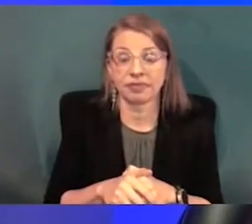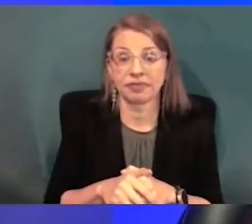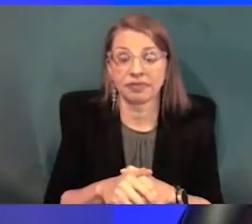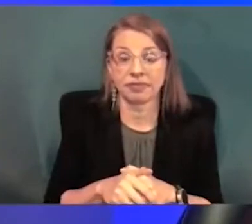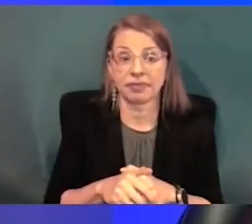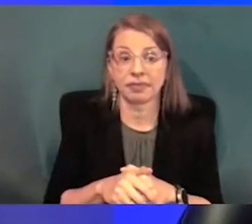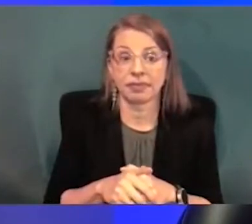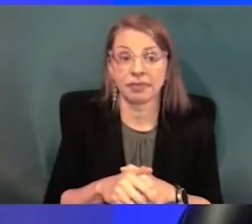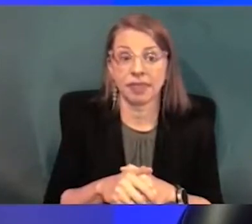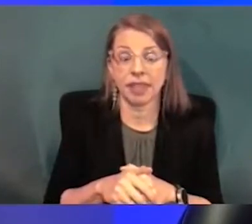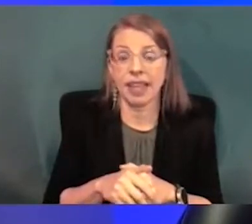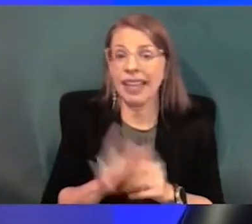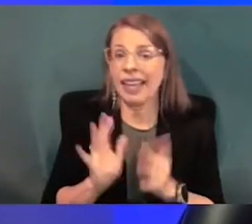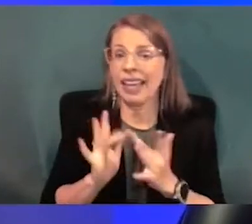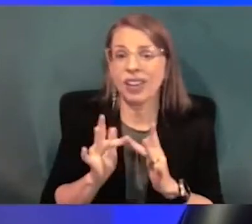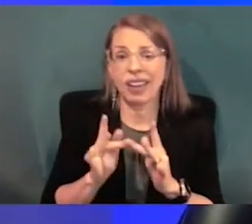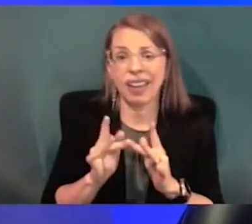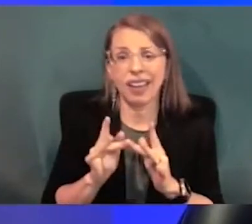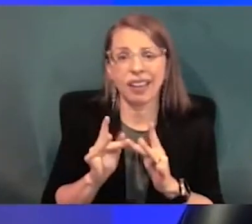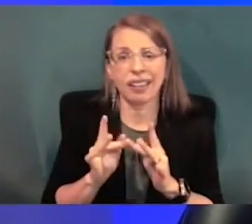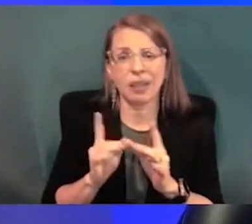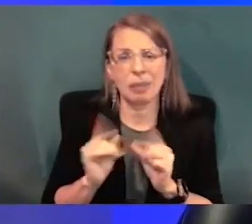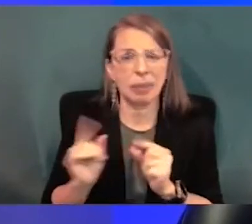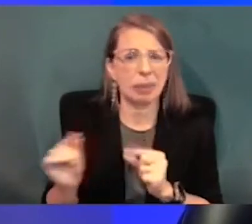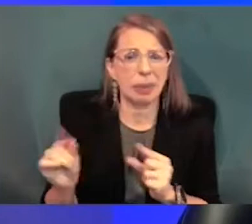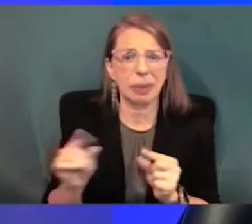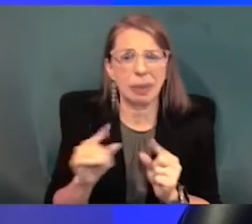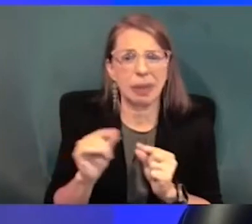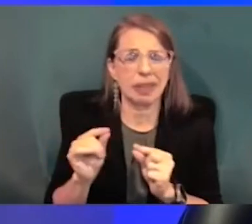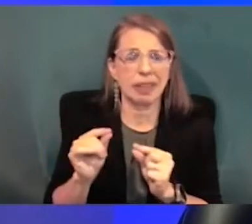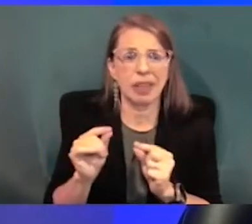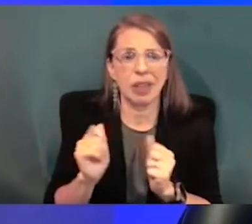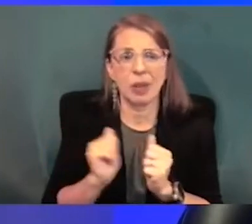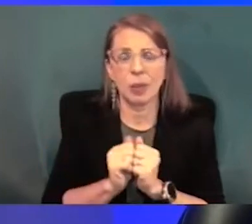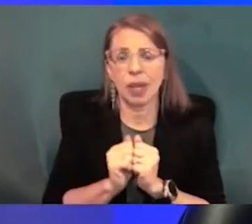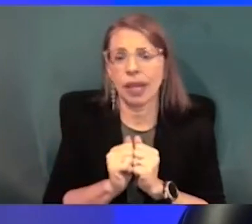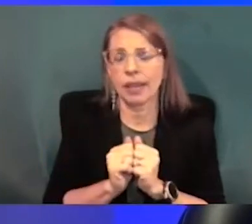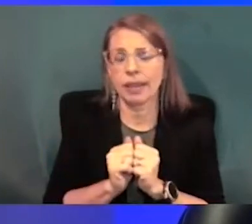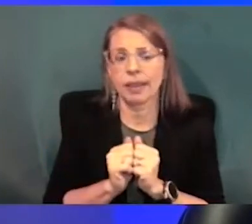the internet with